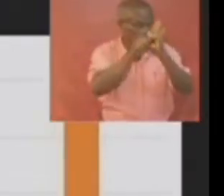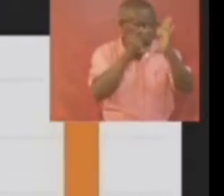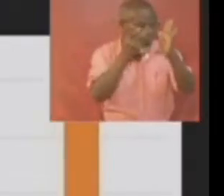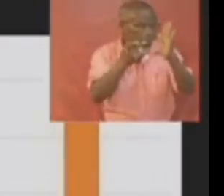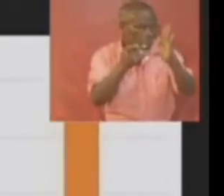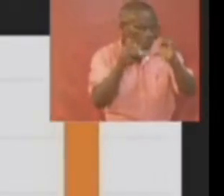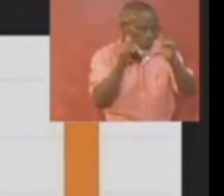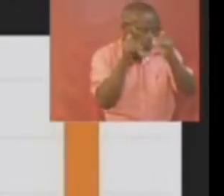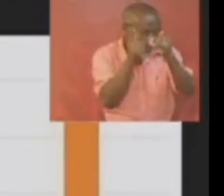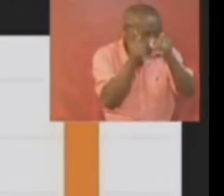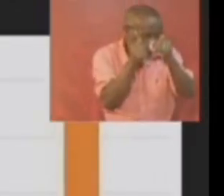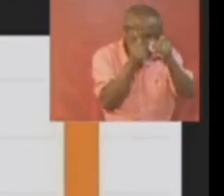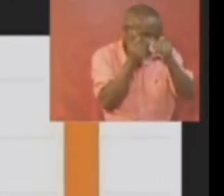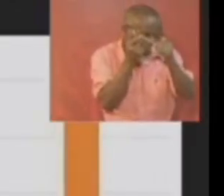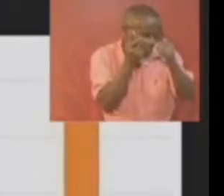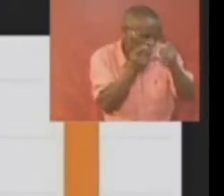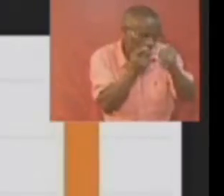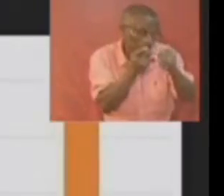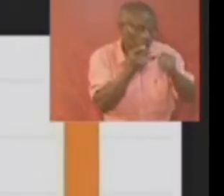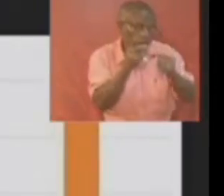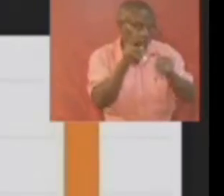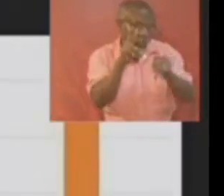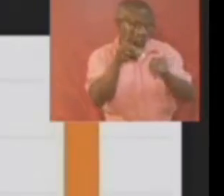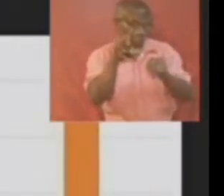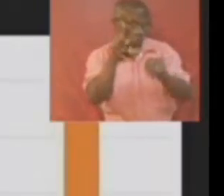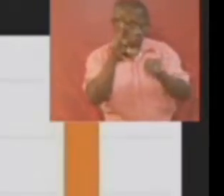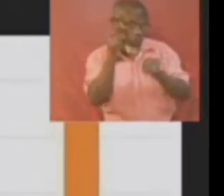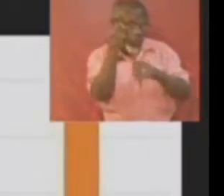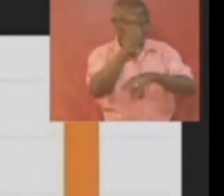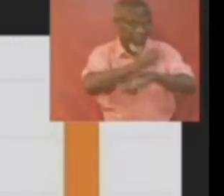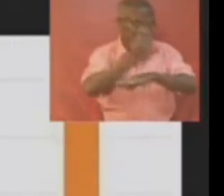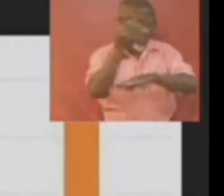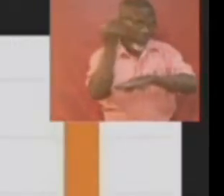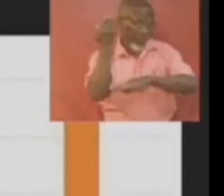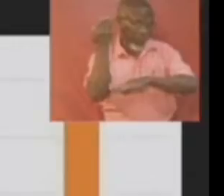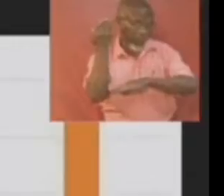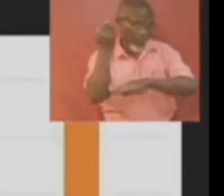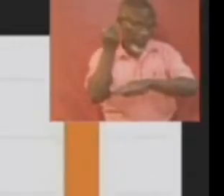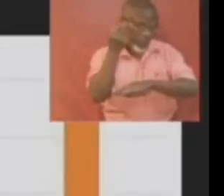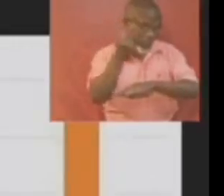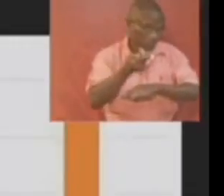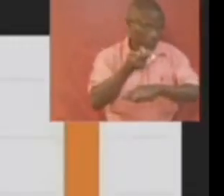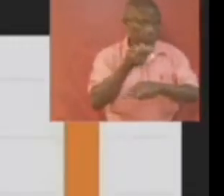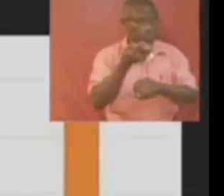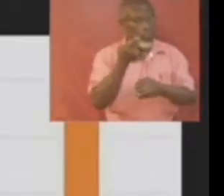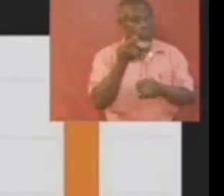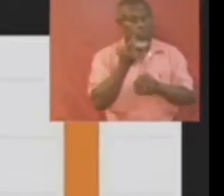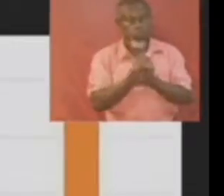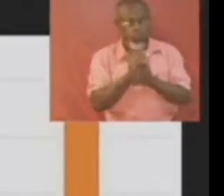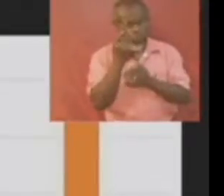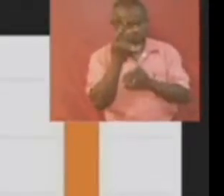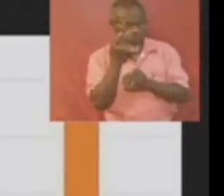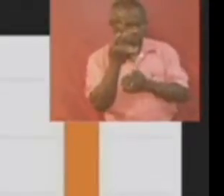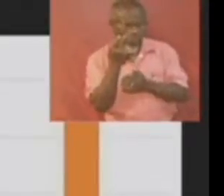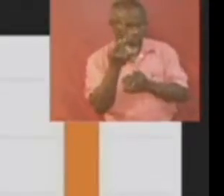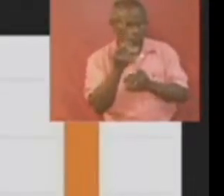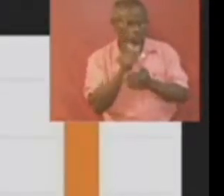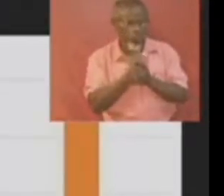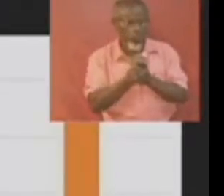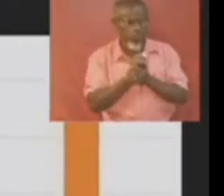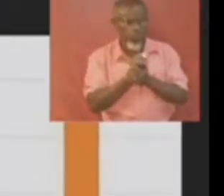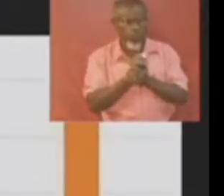at the last 21 days, we will note that as we have been